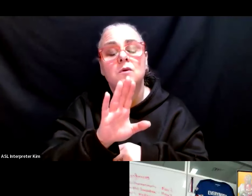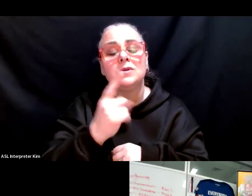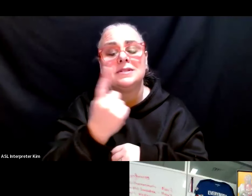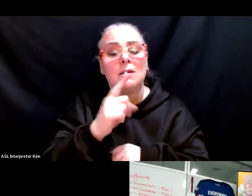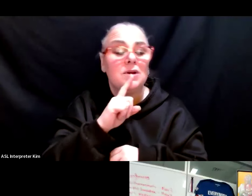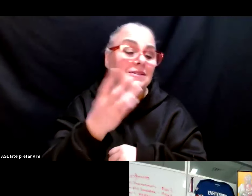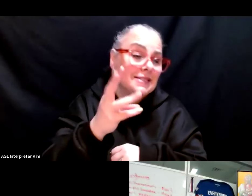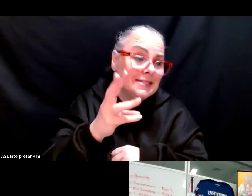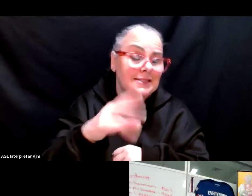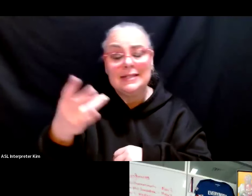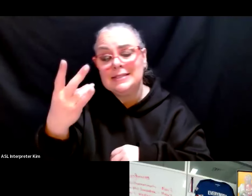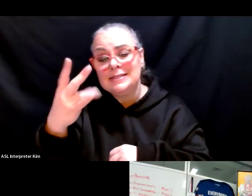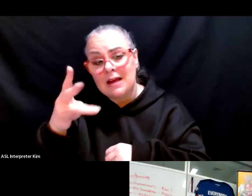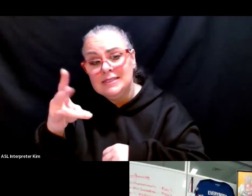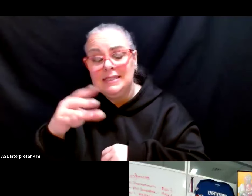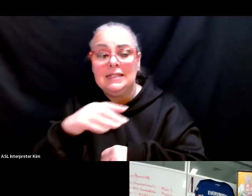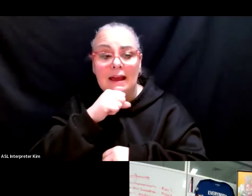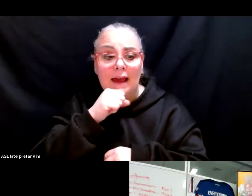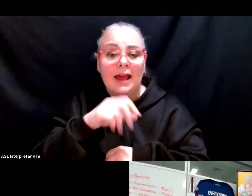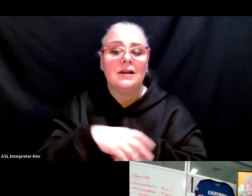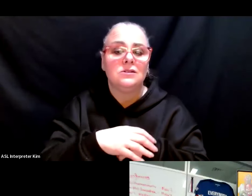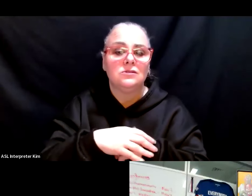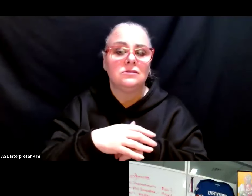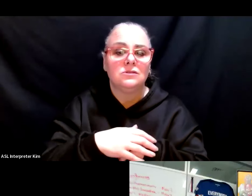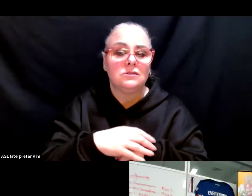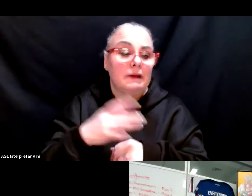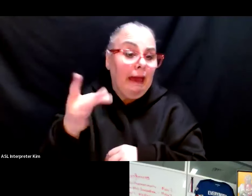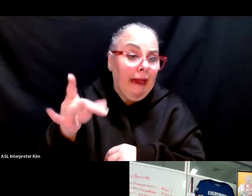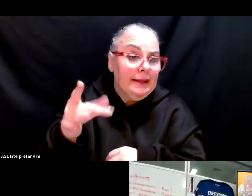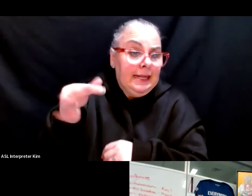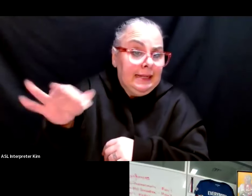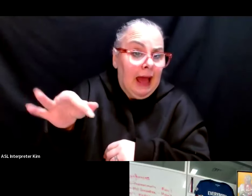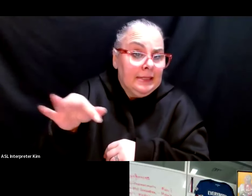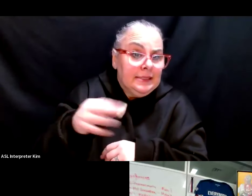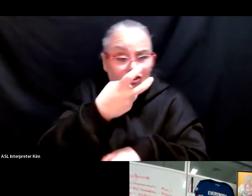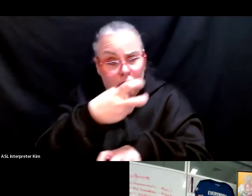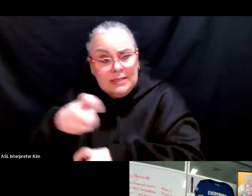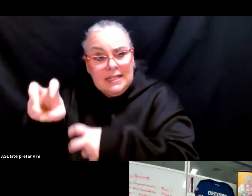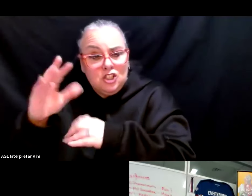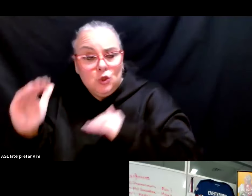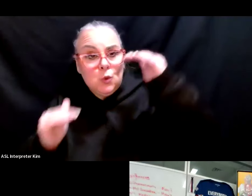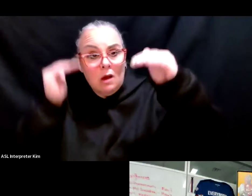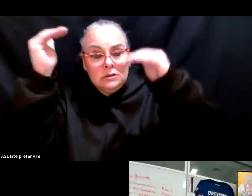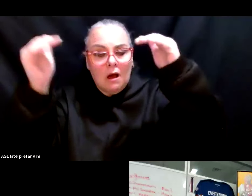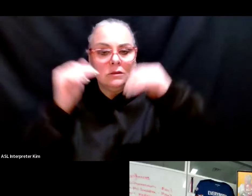who's 16, 17, transitional age adult, 18, 19,